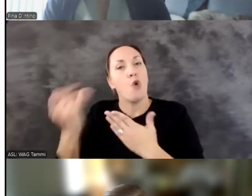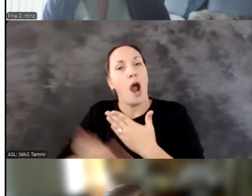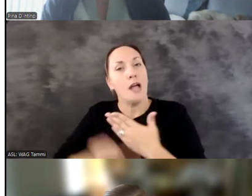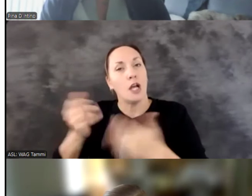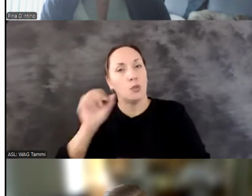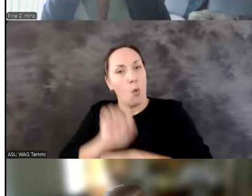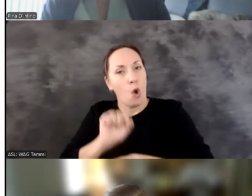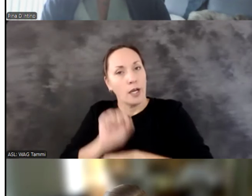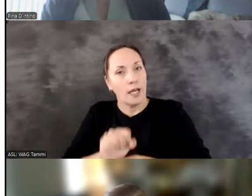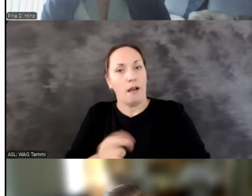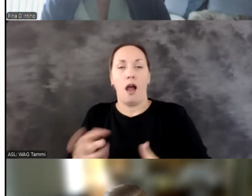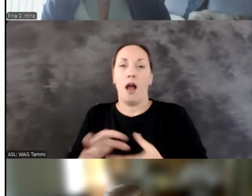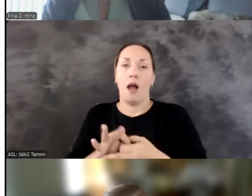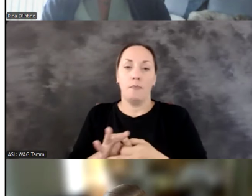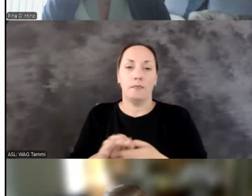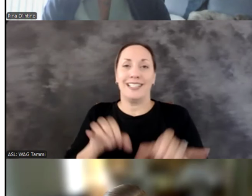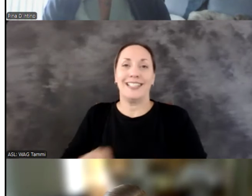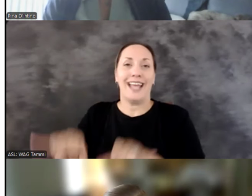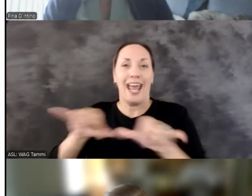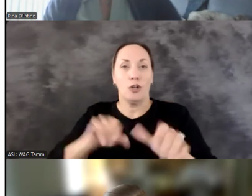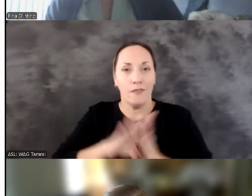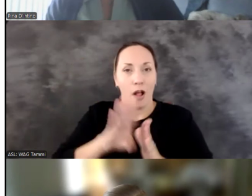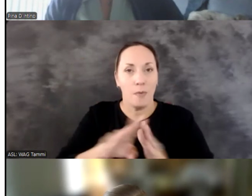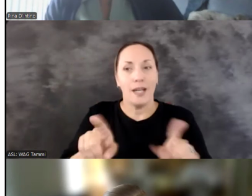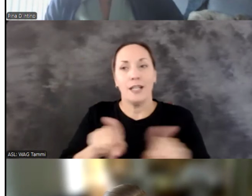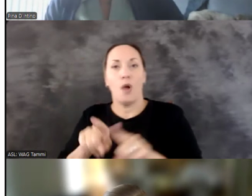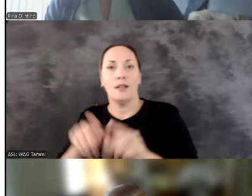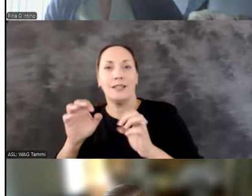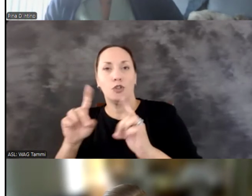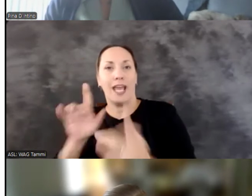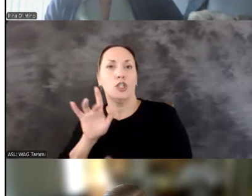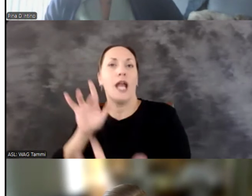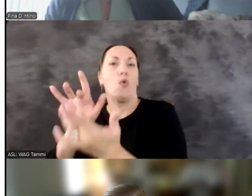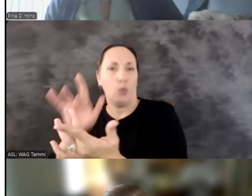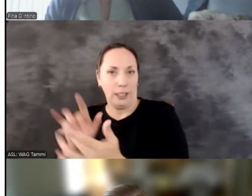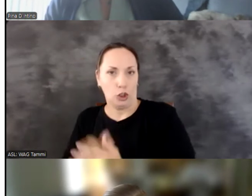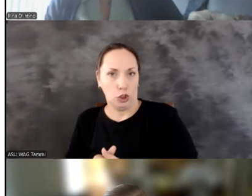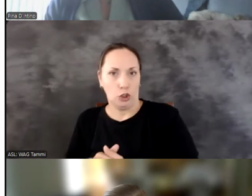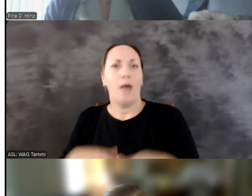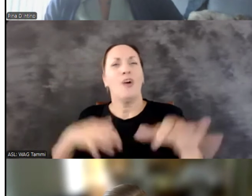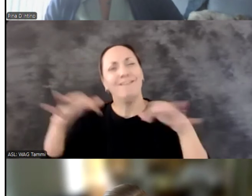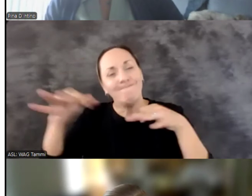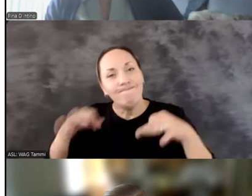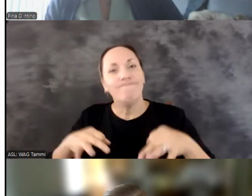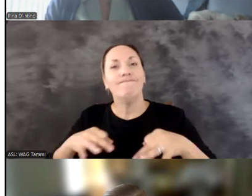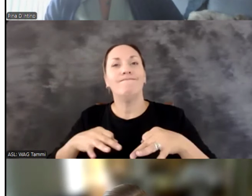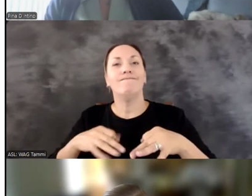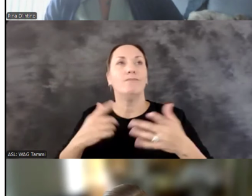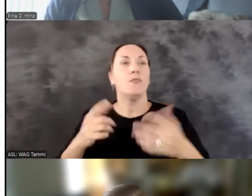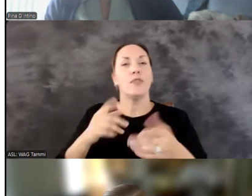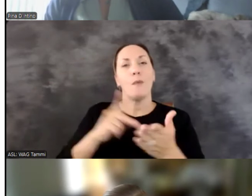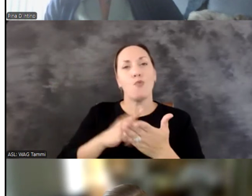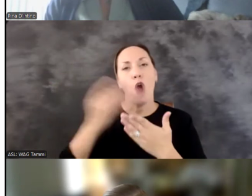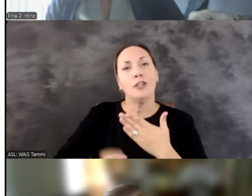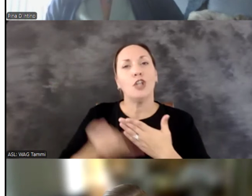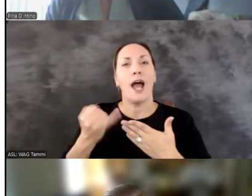terms of standards development and education and outreach. And we'll walk through each of our project areas so that people that are attending, so